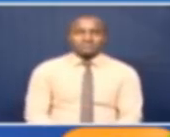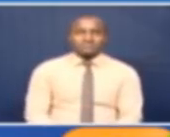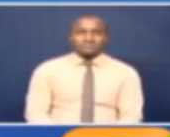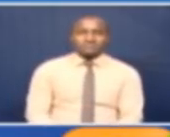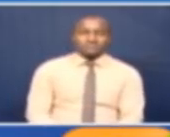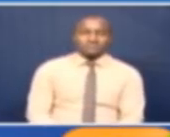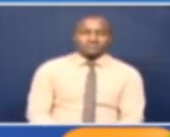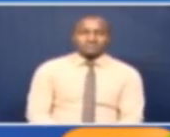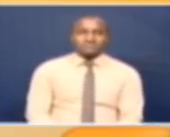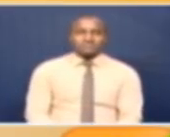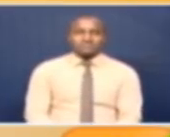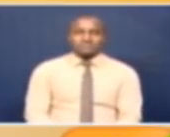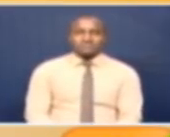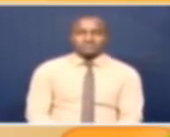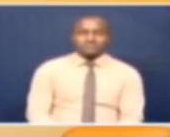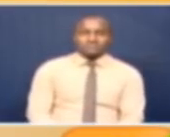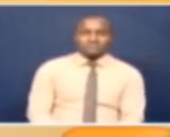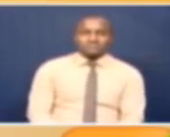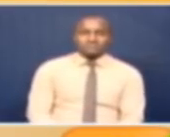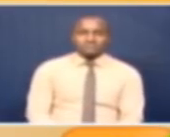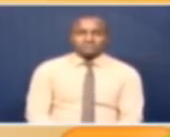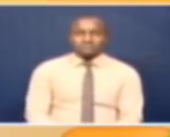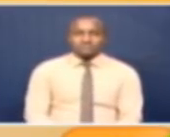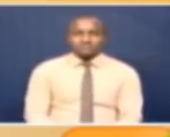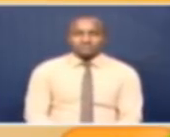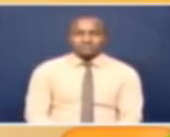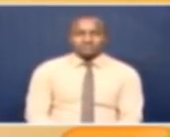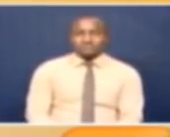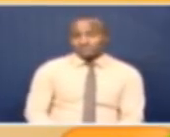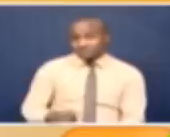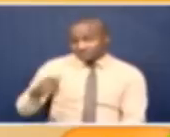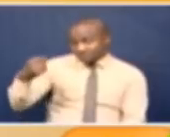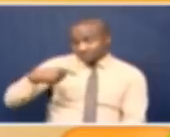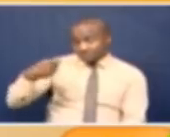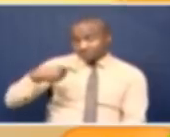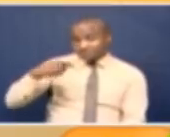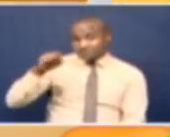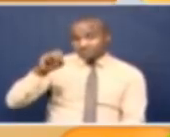Any text, any message, SMSs? Okay, couple of SMSs.